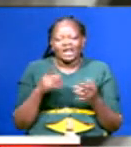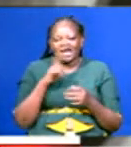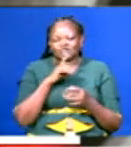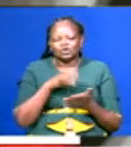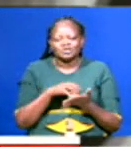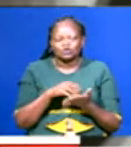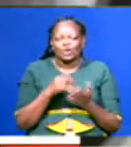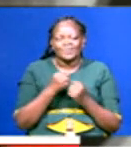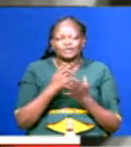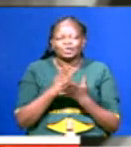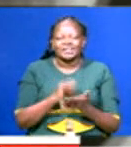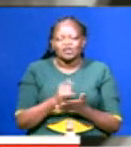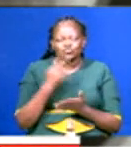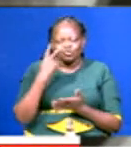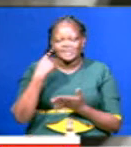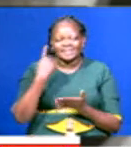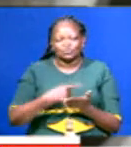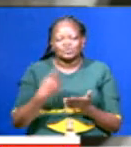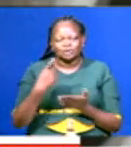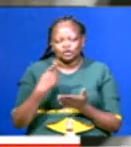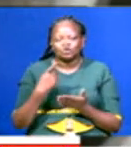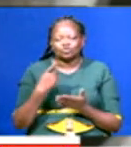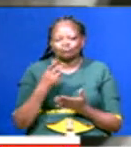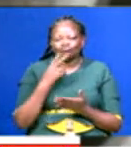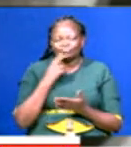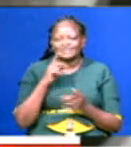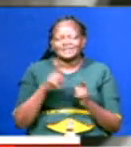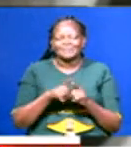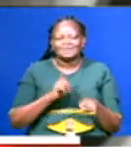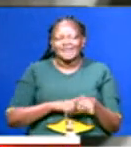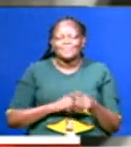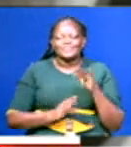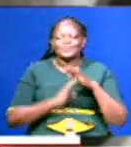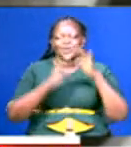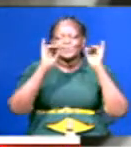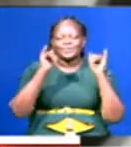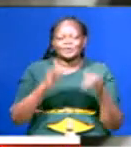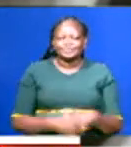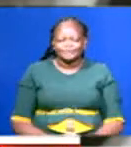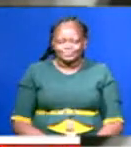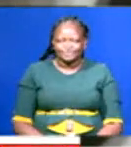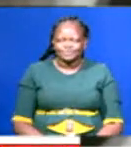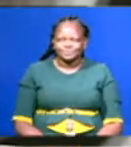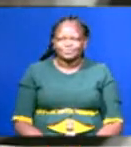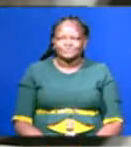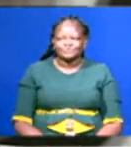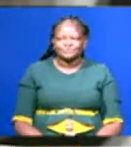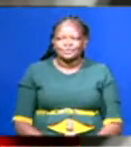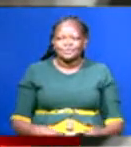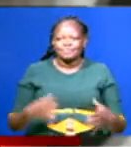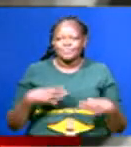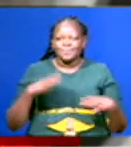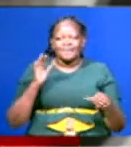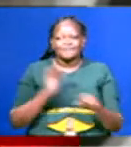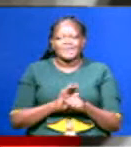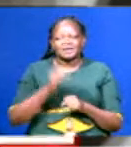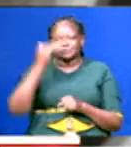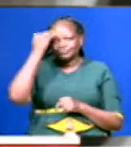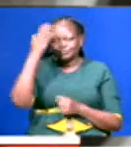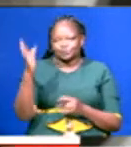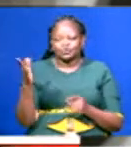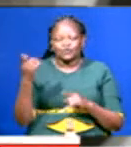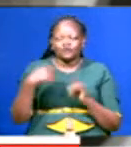sure you join us next Tuesday, same time, right here on Prime Edition. Now, unknown to many, and this is since